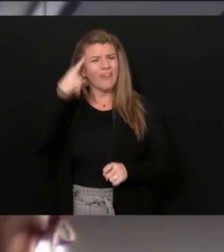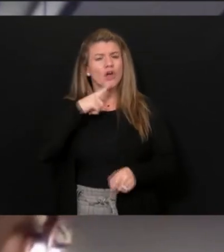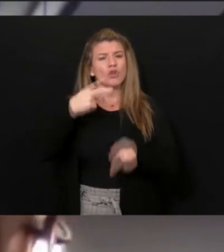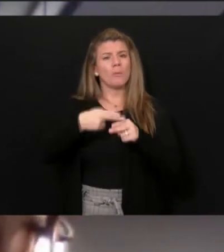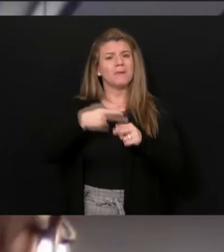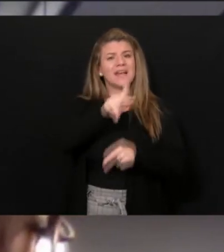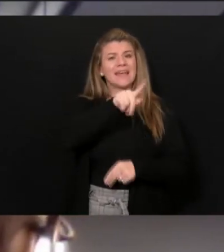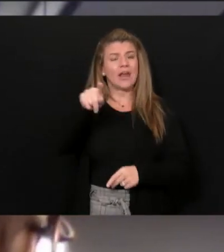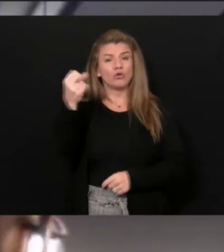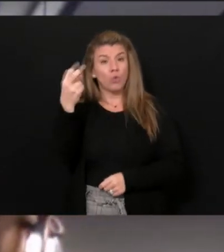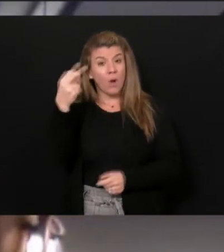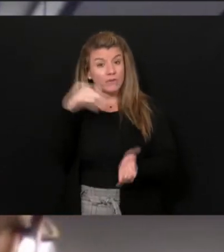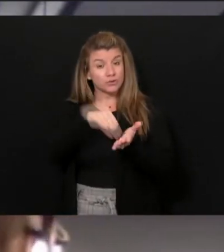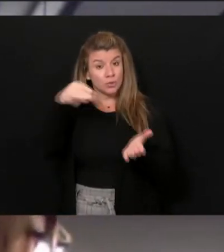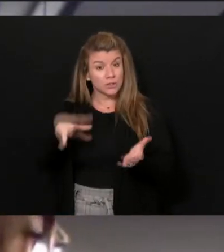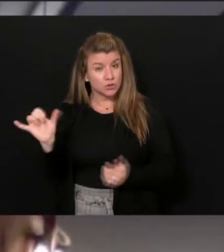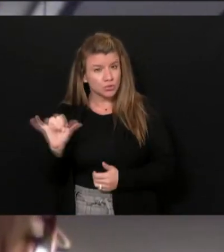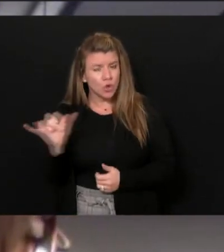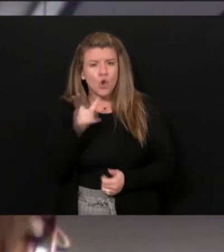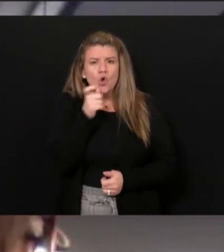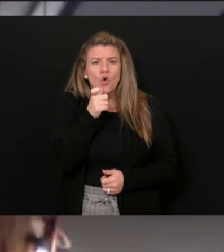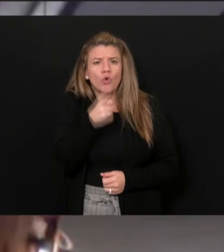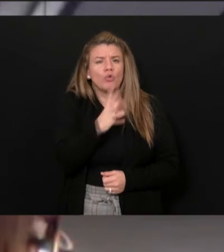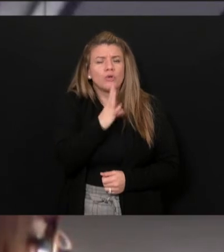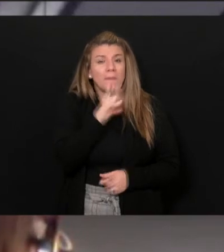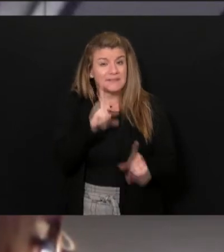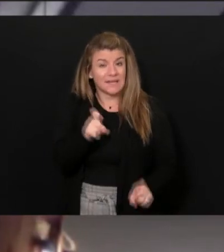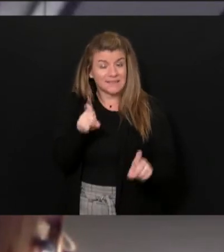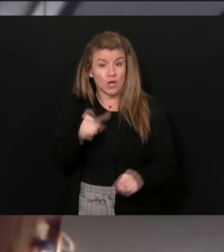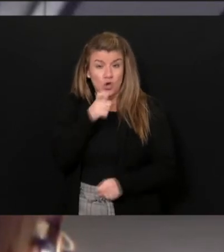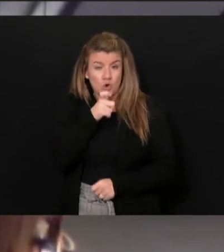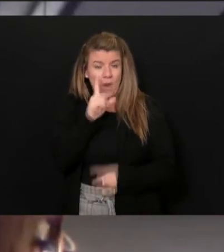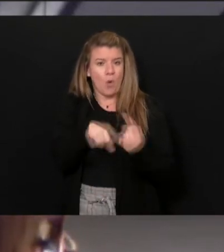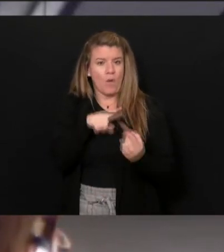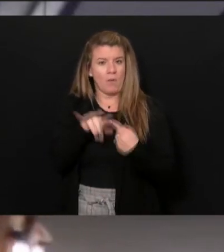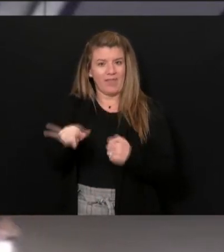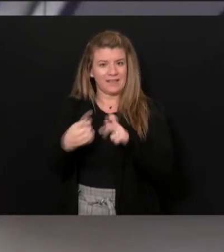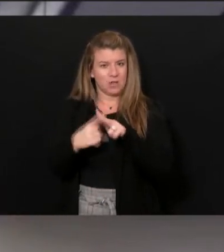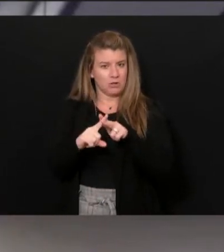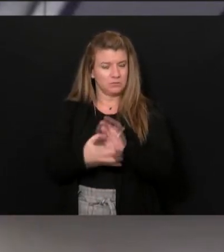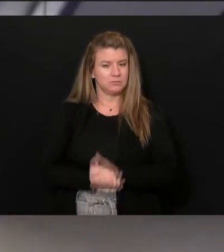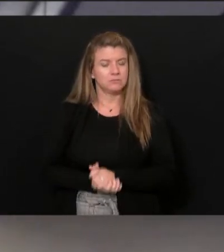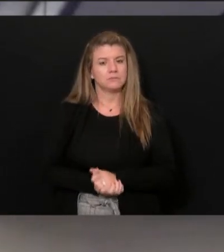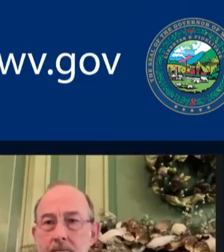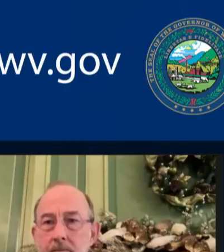through 12 students in there. Who are we talking about testing, and when would that start? Thank you.